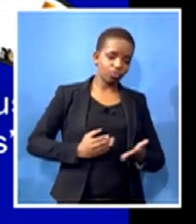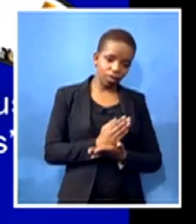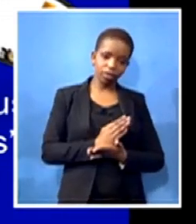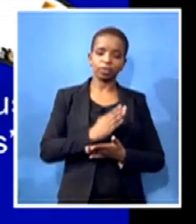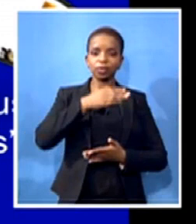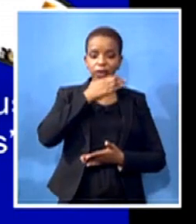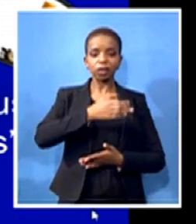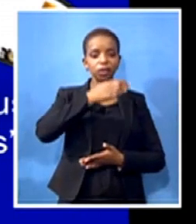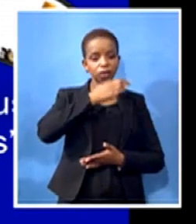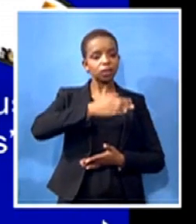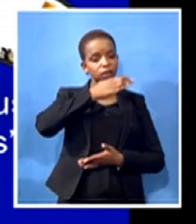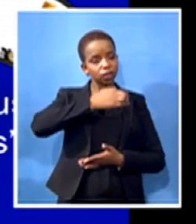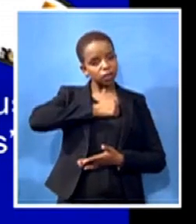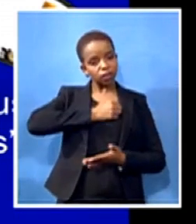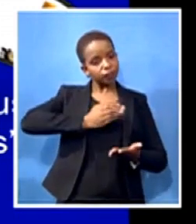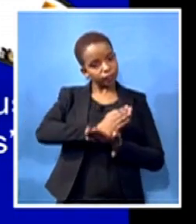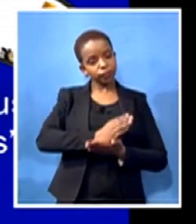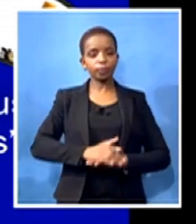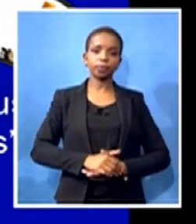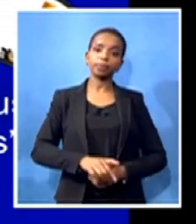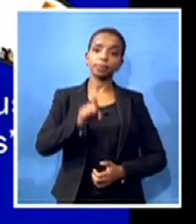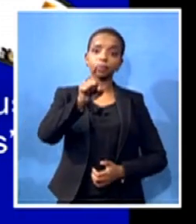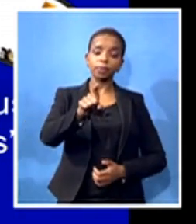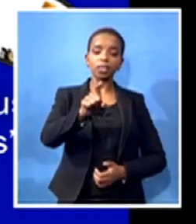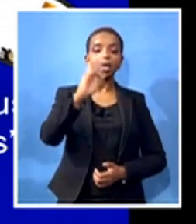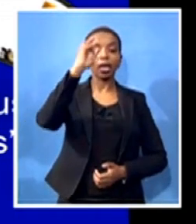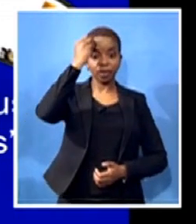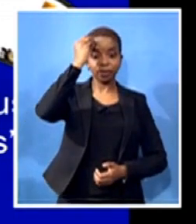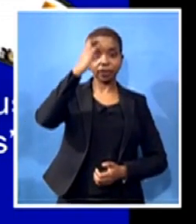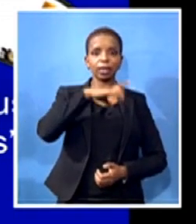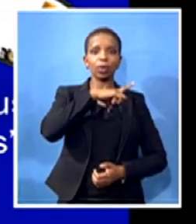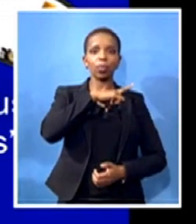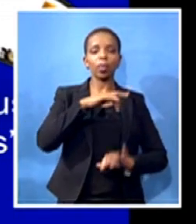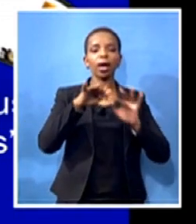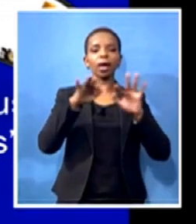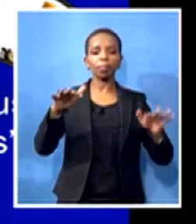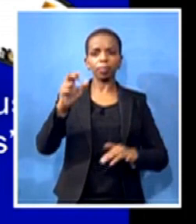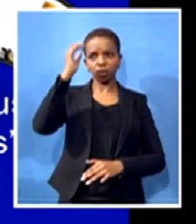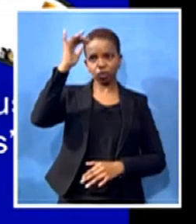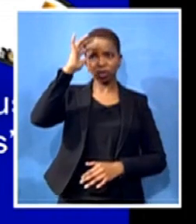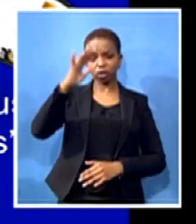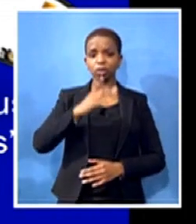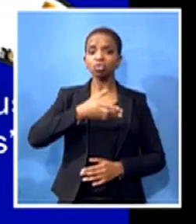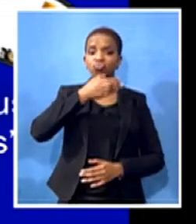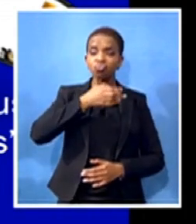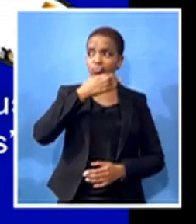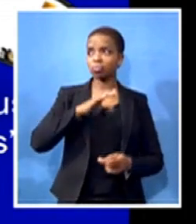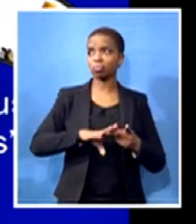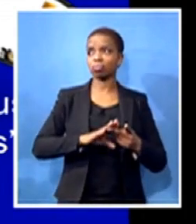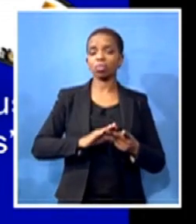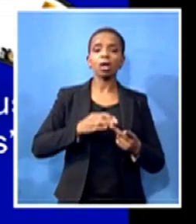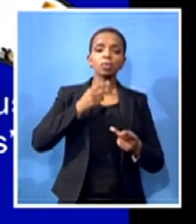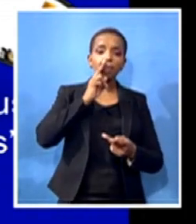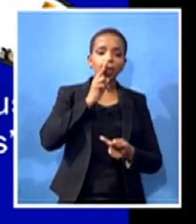which is very interesting, because people do consider drinking and smoking to be a human right, although not necessarily so.